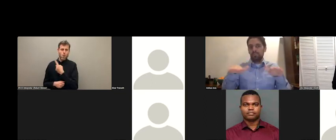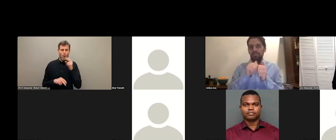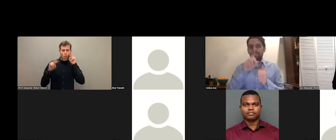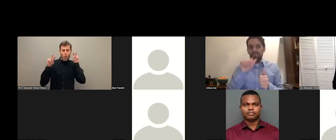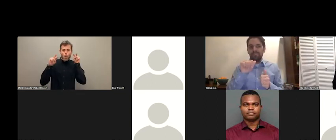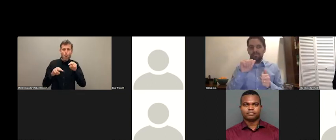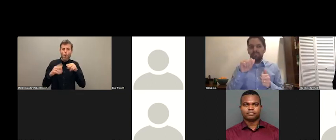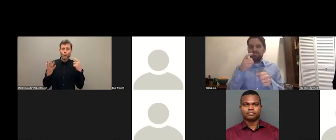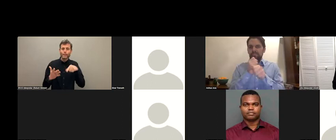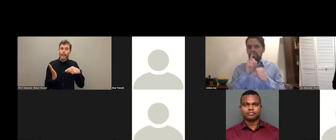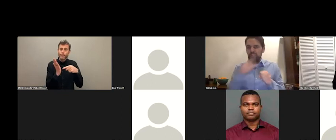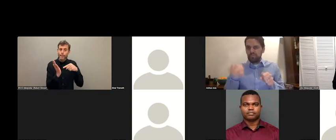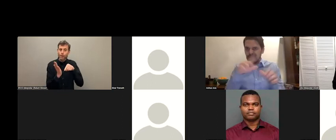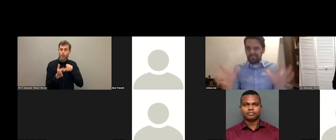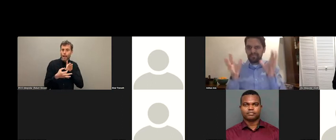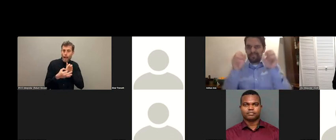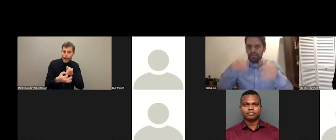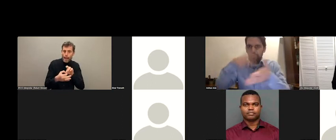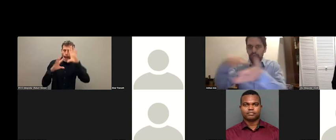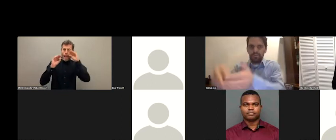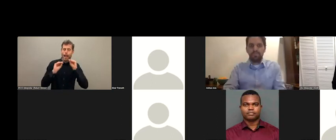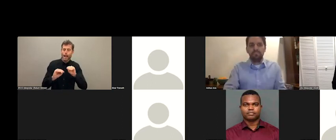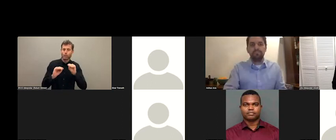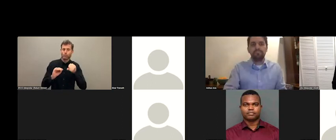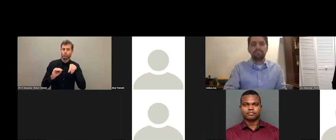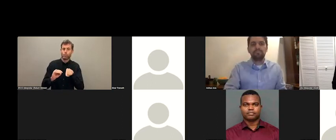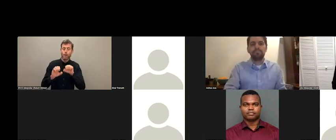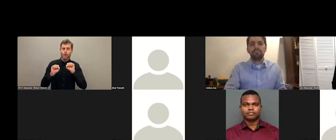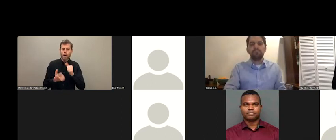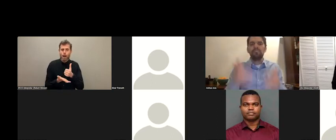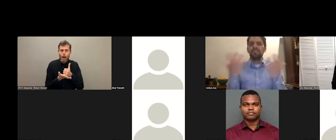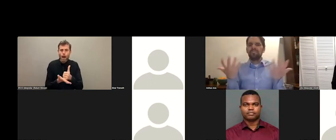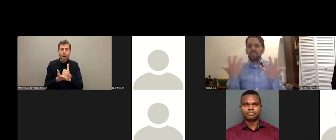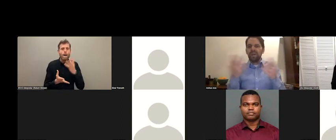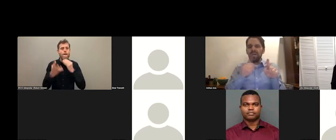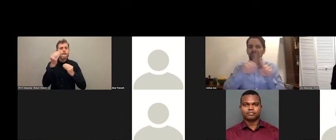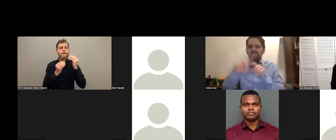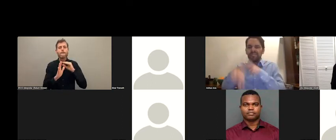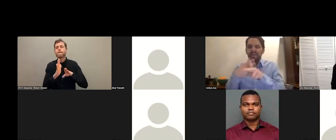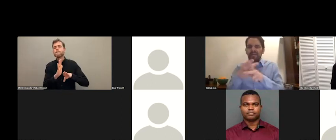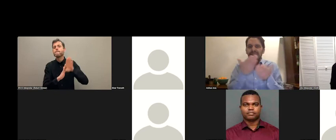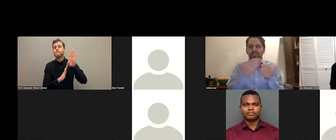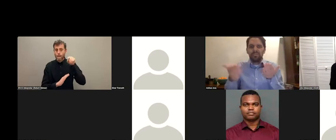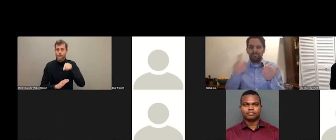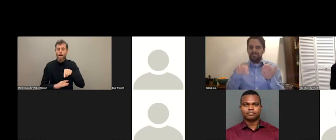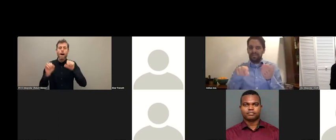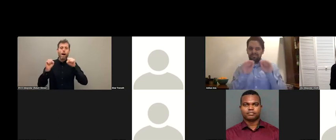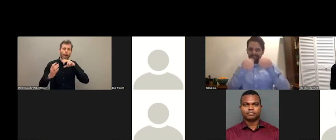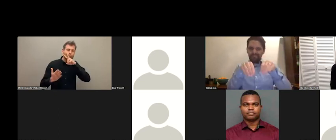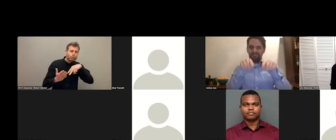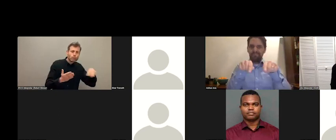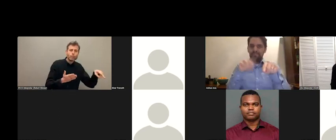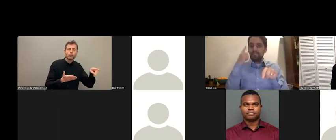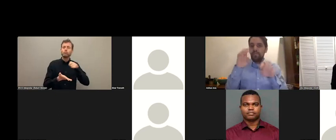that will address barriers for children with disabilities, making sure that they are able to read and write. Different